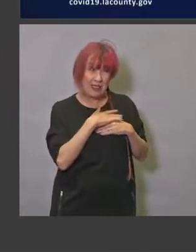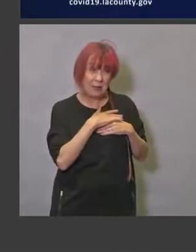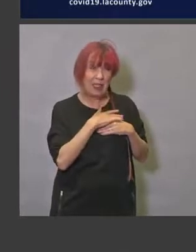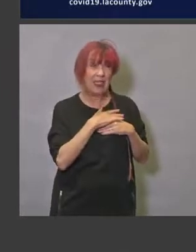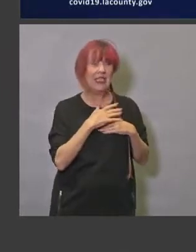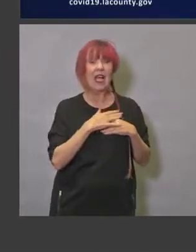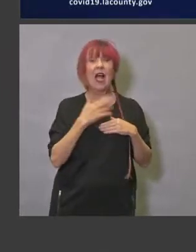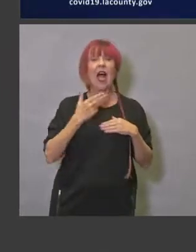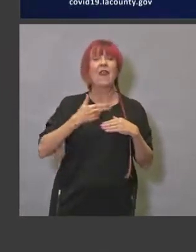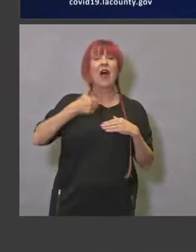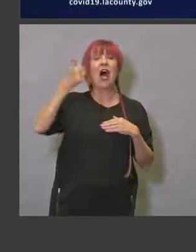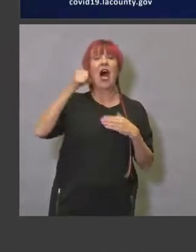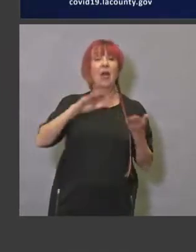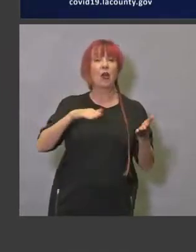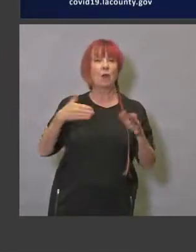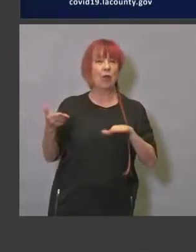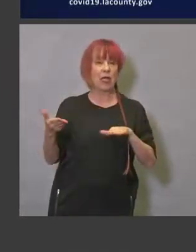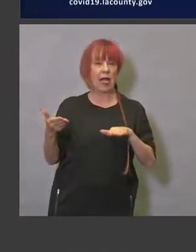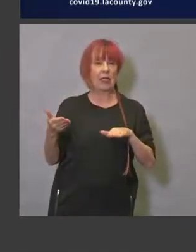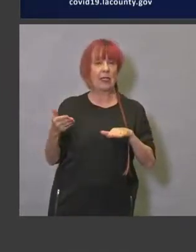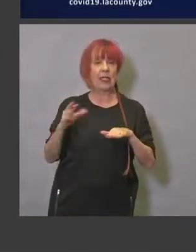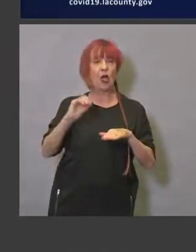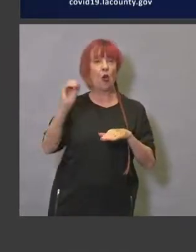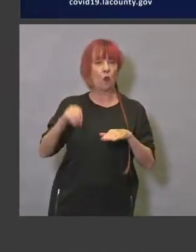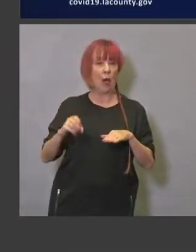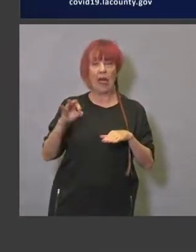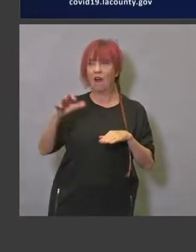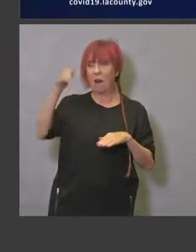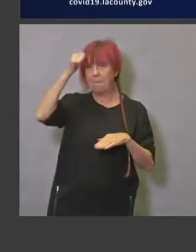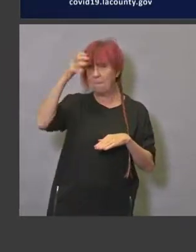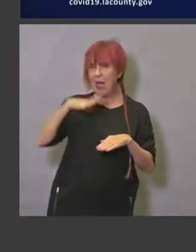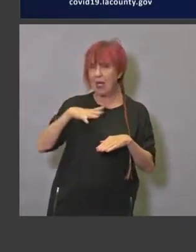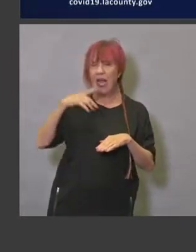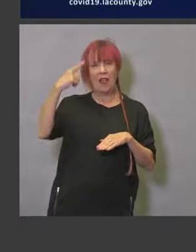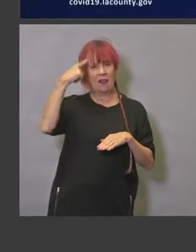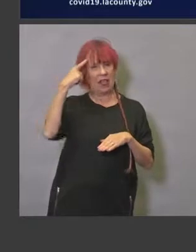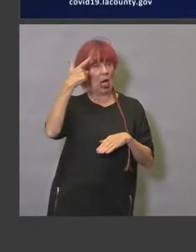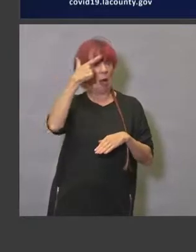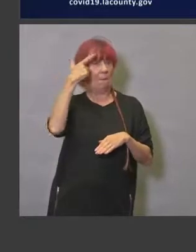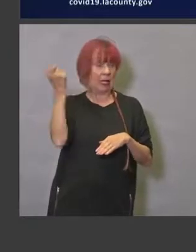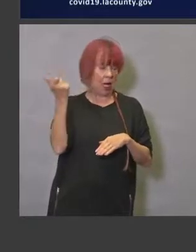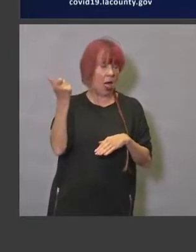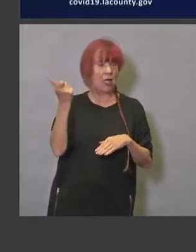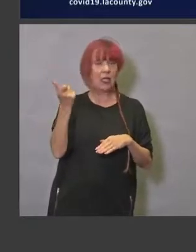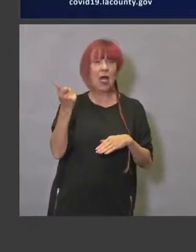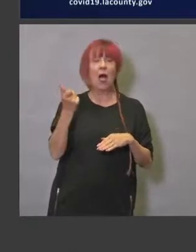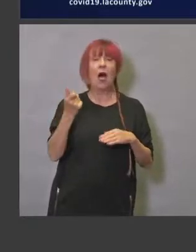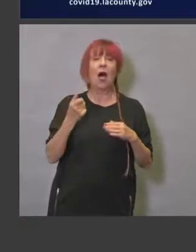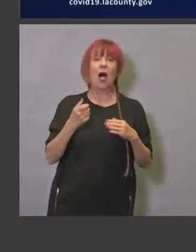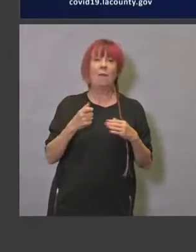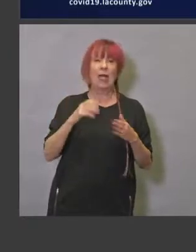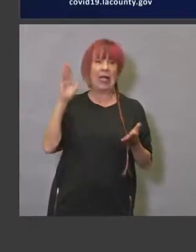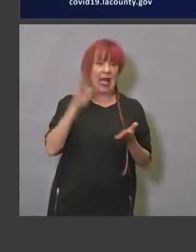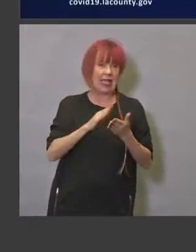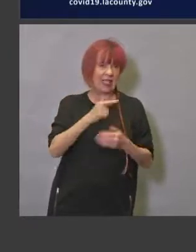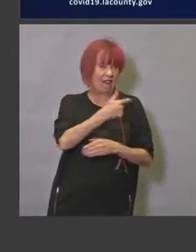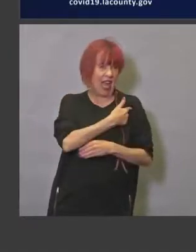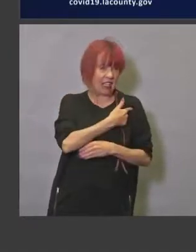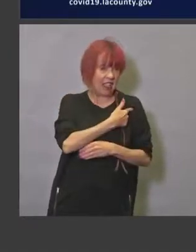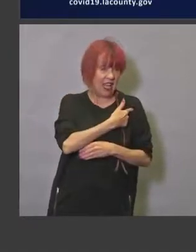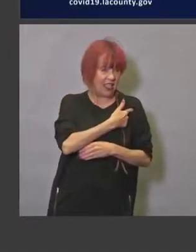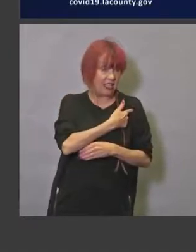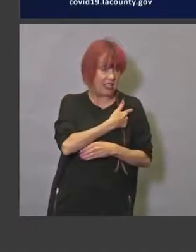higher mortality rate, again, of men, do we think that's primarily due to the disparate vaccination rate, or are there other